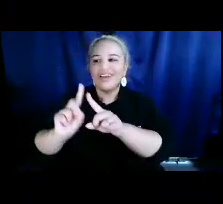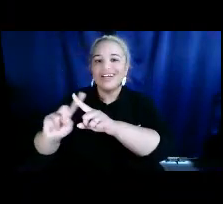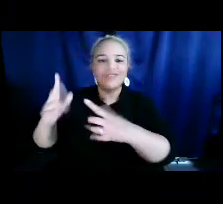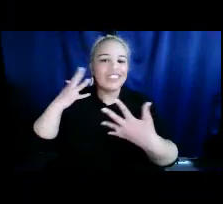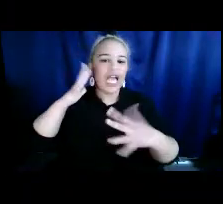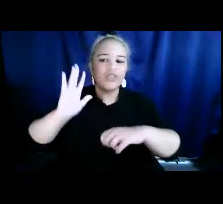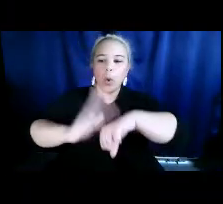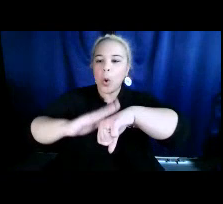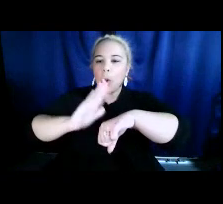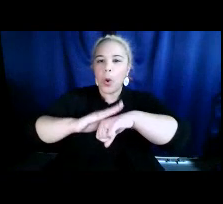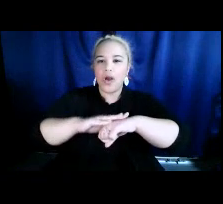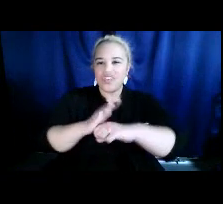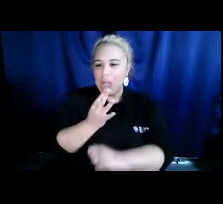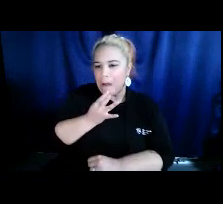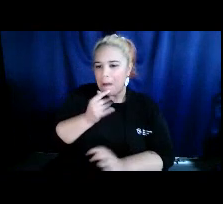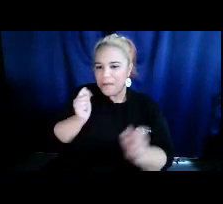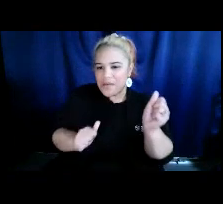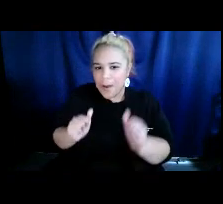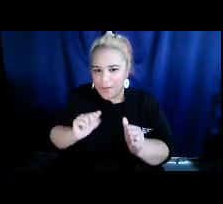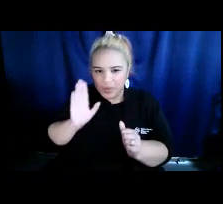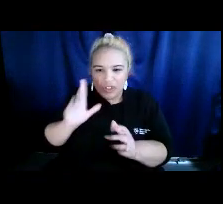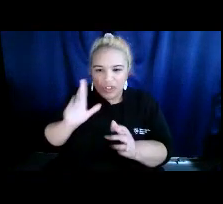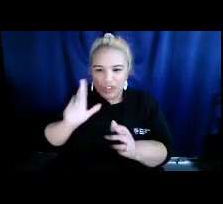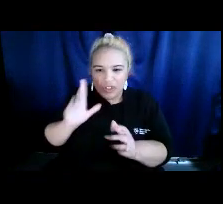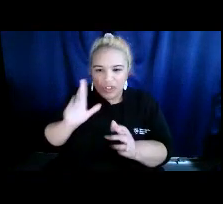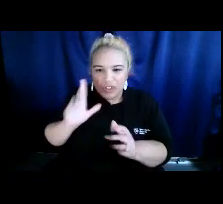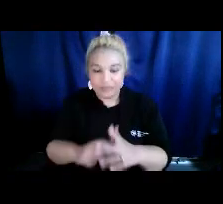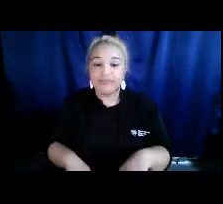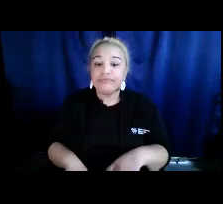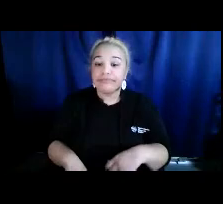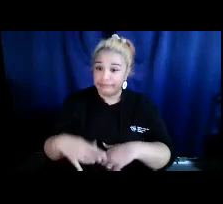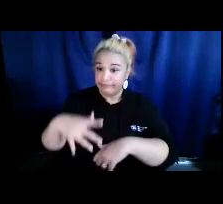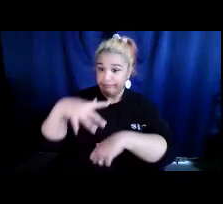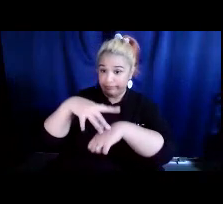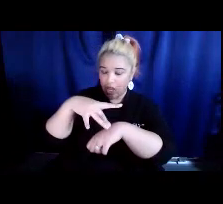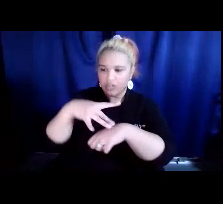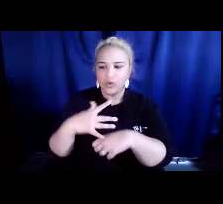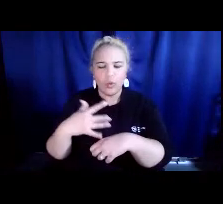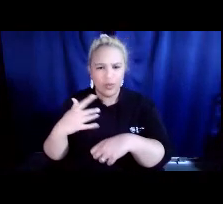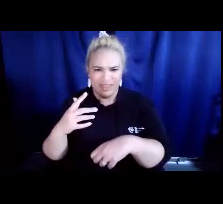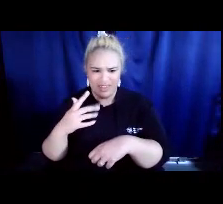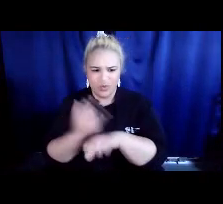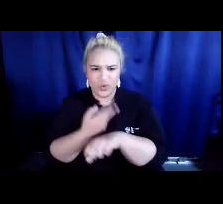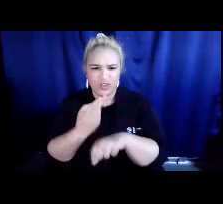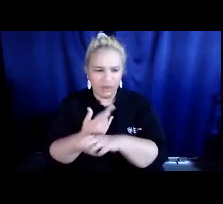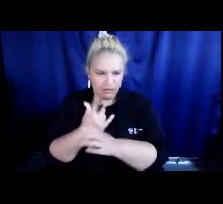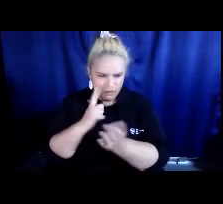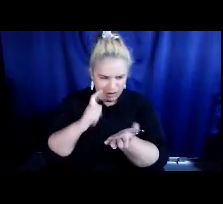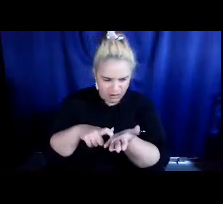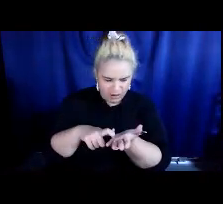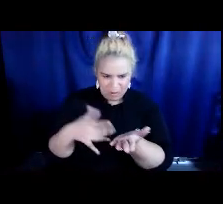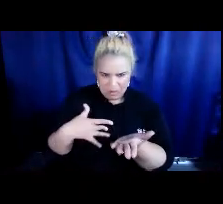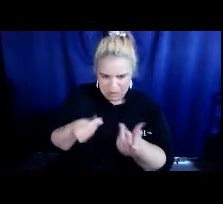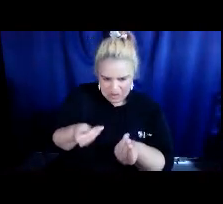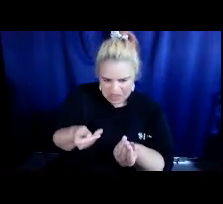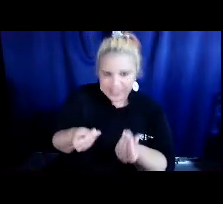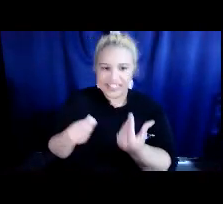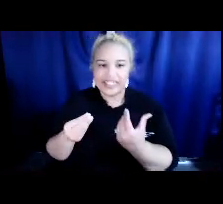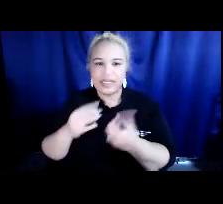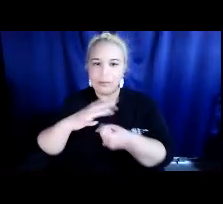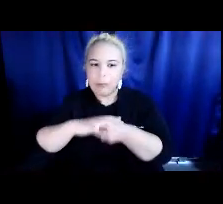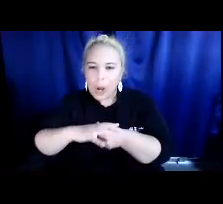like temperature, pressure, and objects through touch. Another way we receive information is through taste.